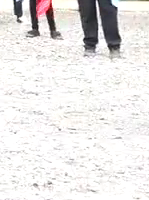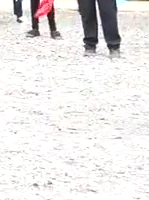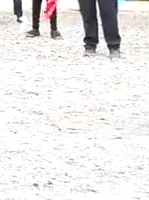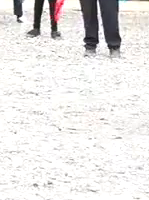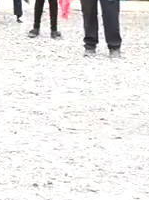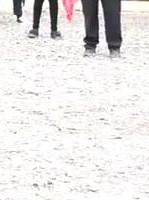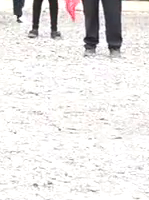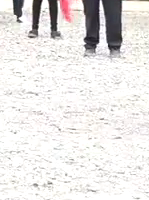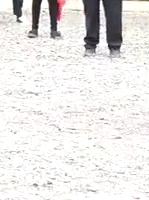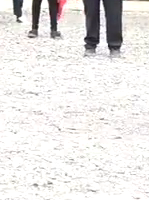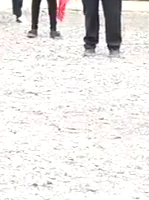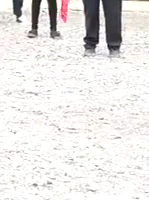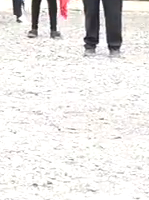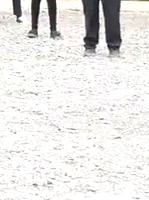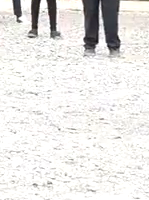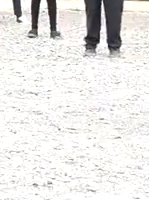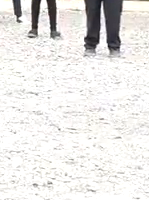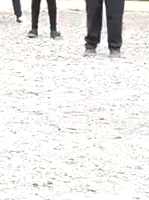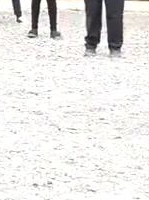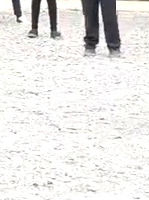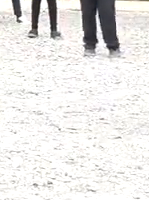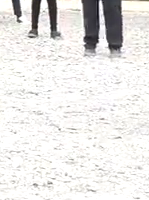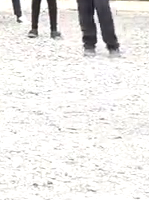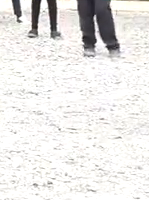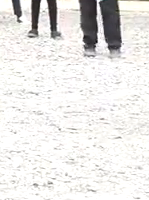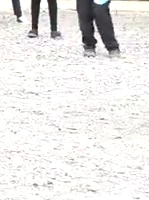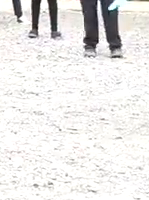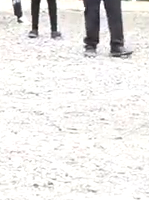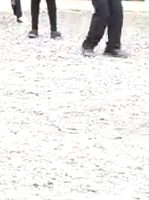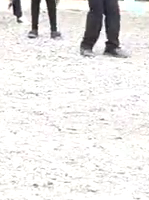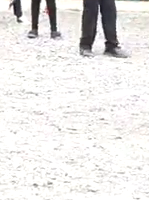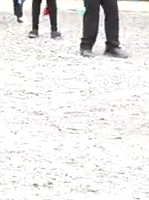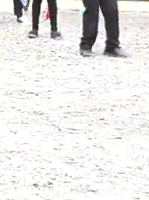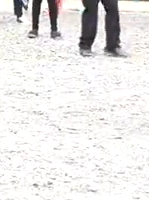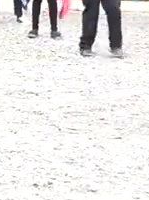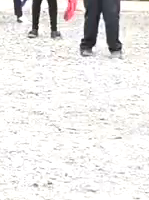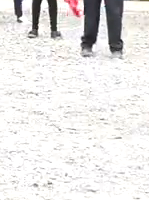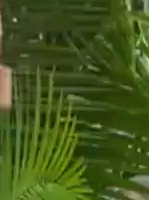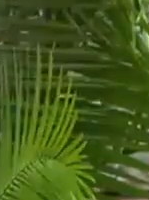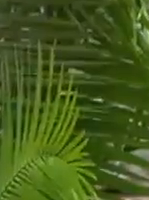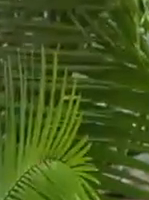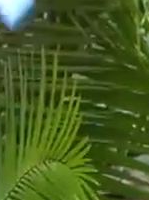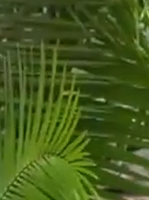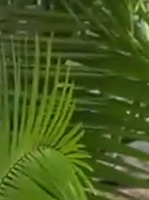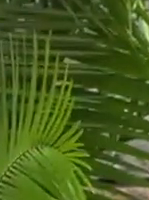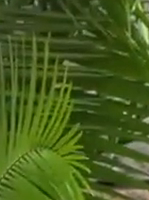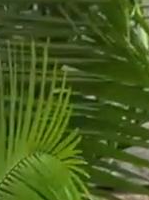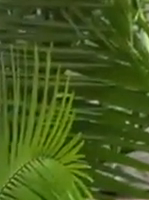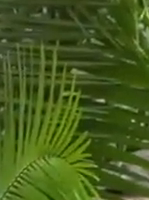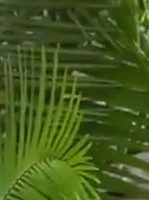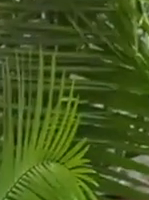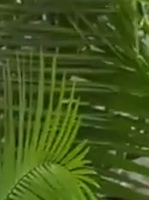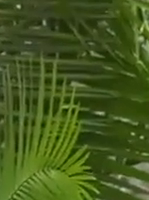1, 2, 3. Oh, hear my prayer tonight. I'm singing to the sky. Give me strength to raise my voice. Let